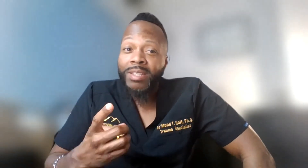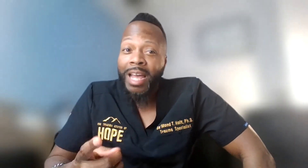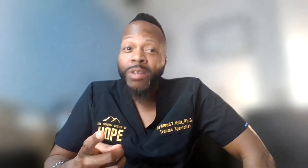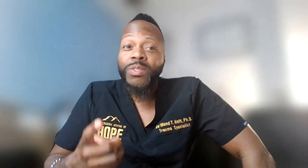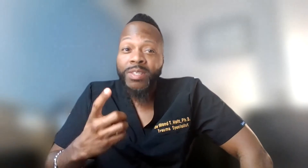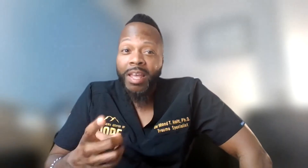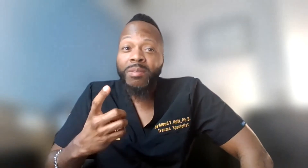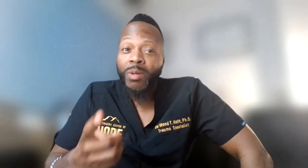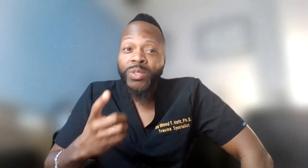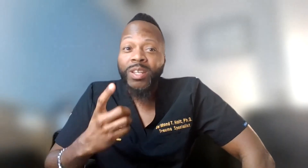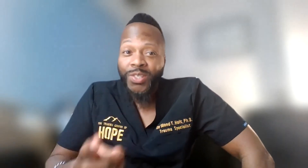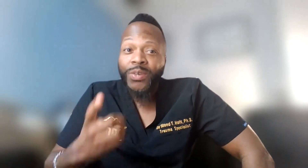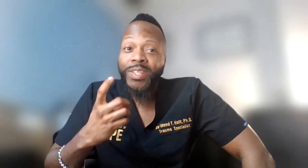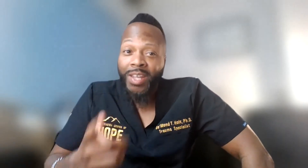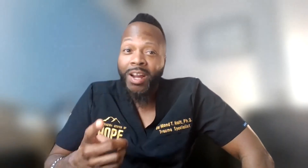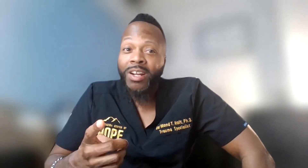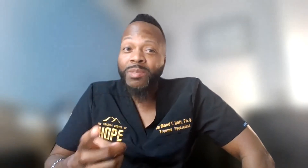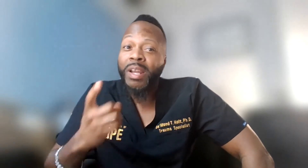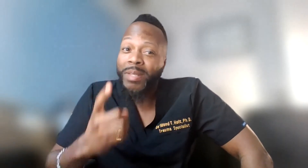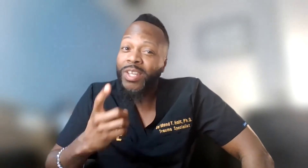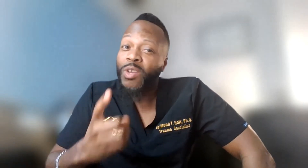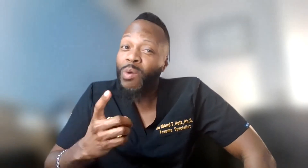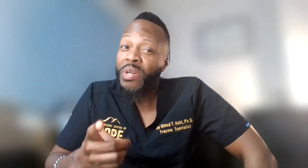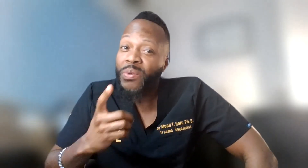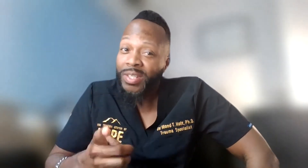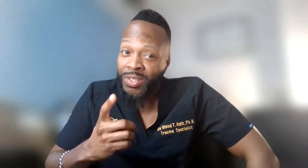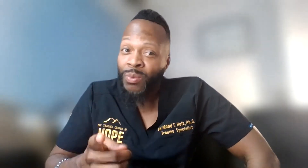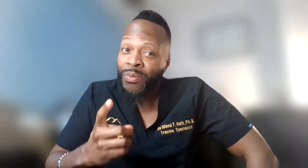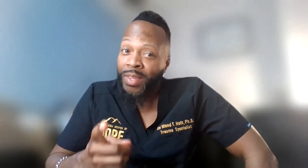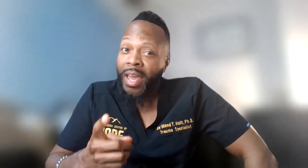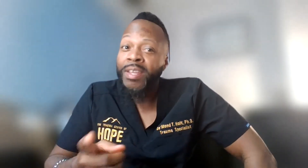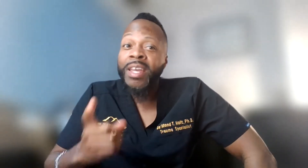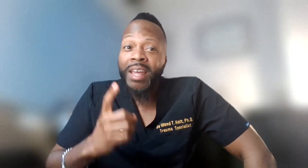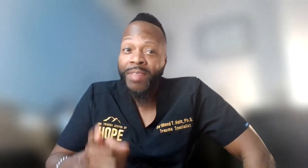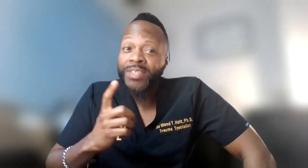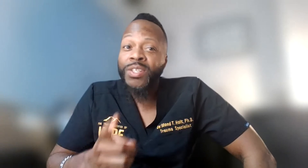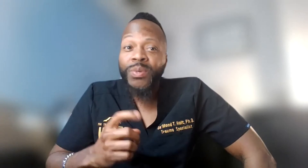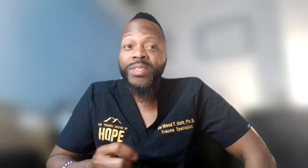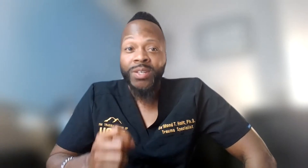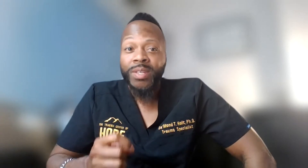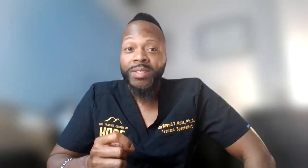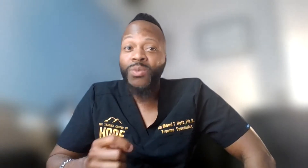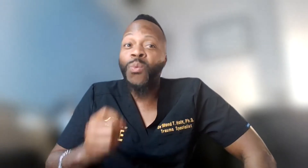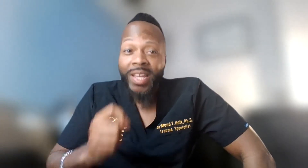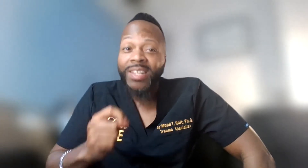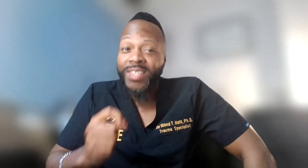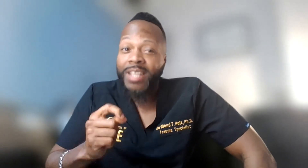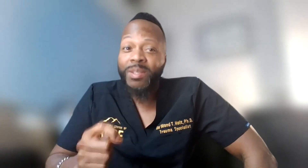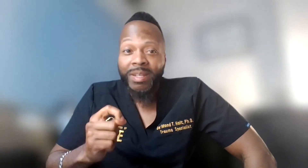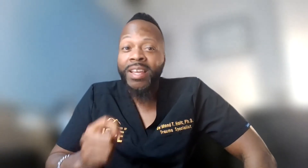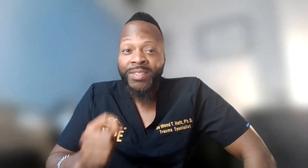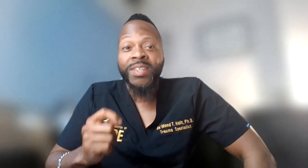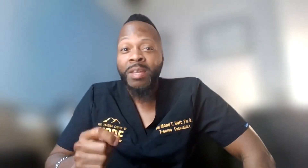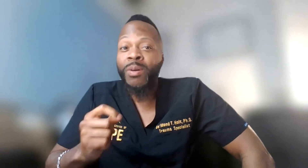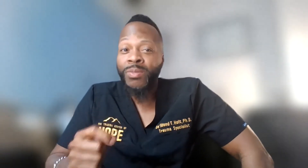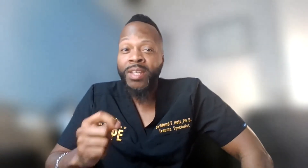had the biggest houses and the most luxurious cars, but let me tell you where we're rich and wealthy at, and that's in resilience. We can take